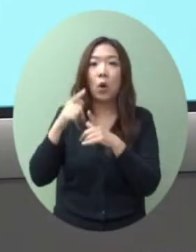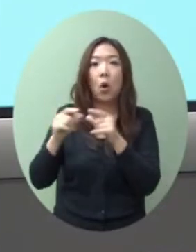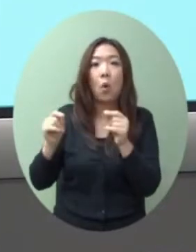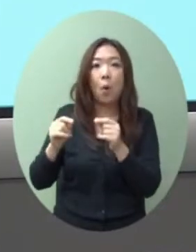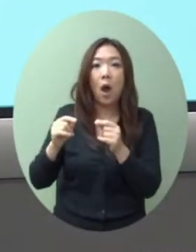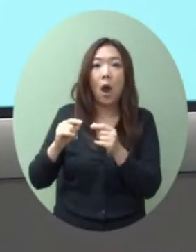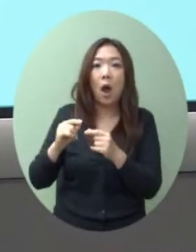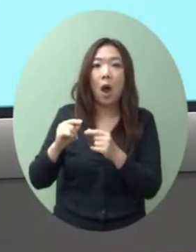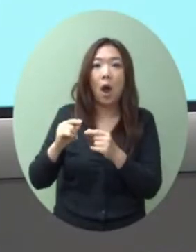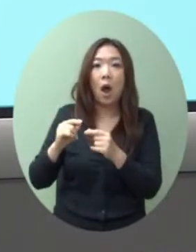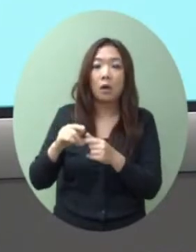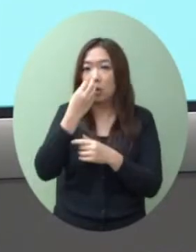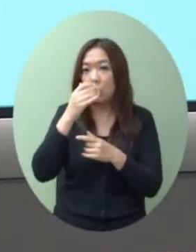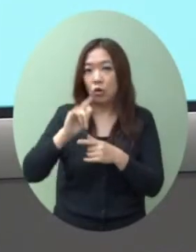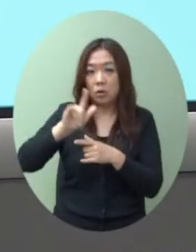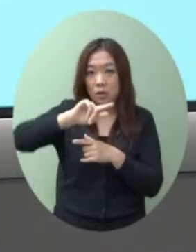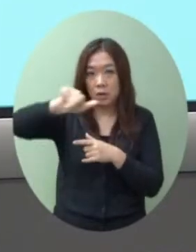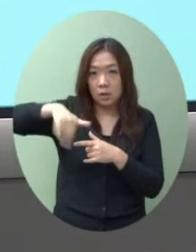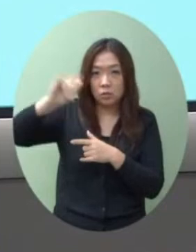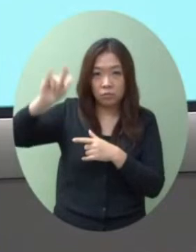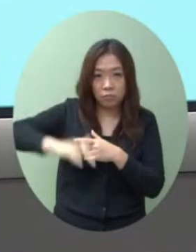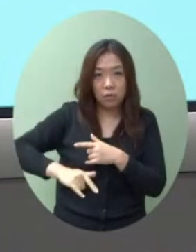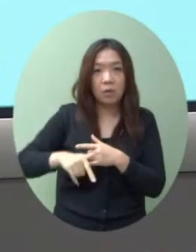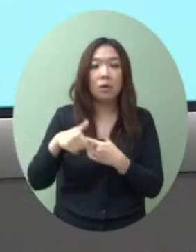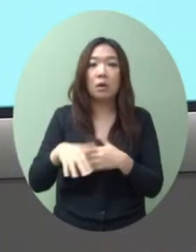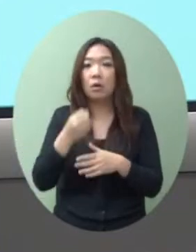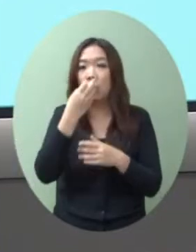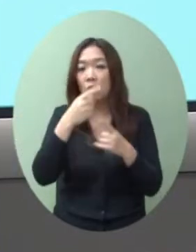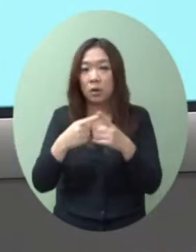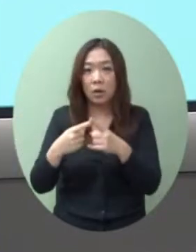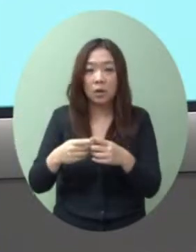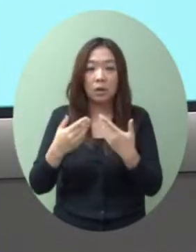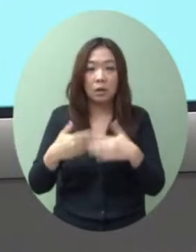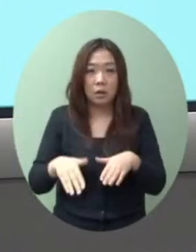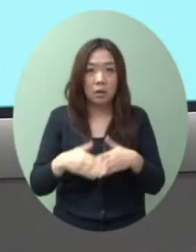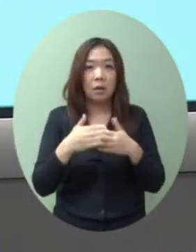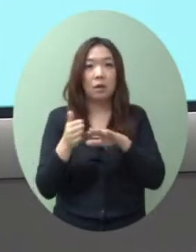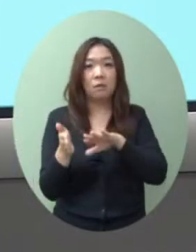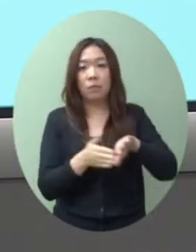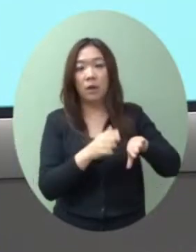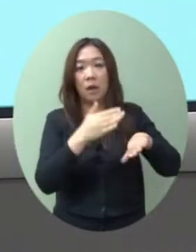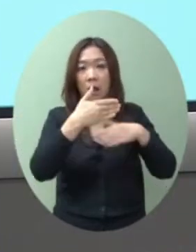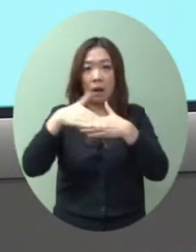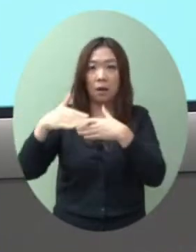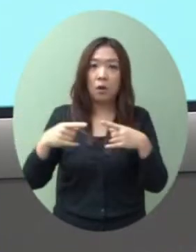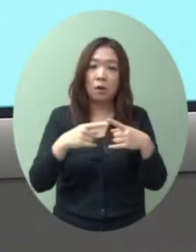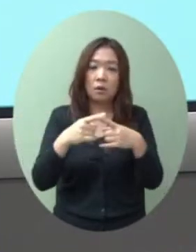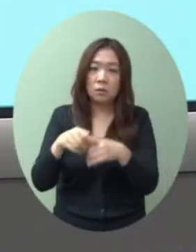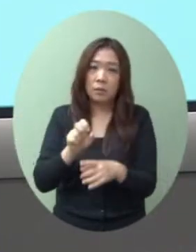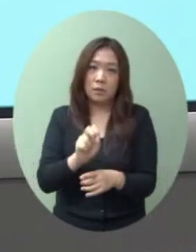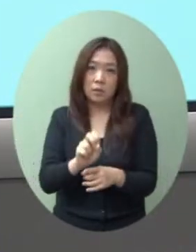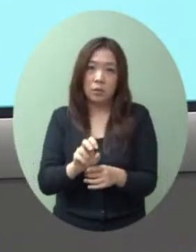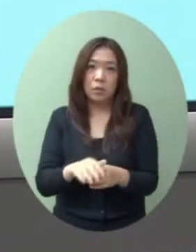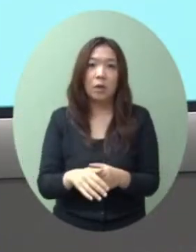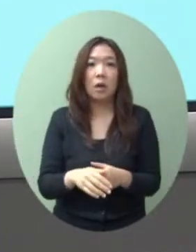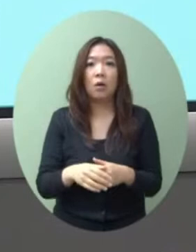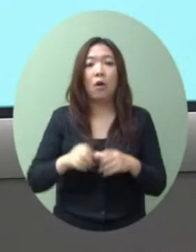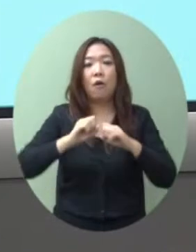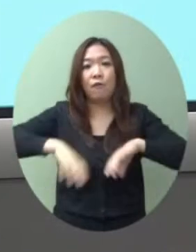For inbound travelers from overseas and Taiwan arriving at Hong Kong through the Hong Kong airport,